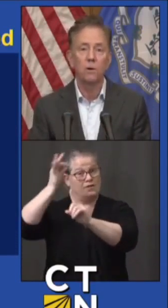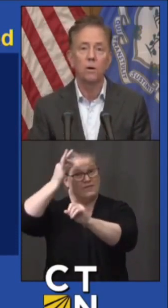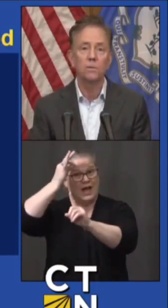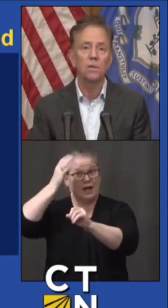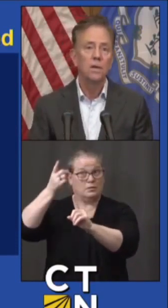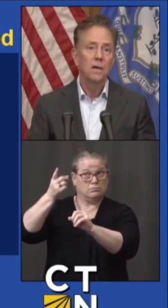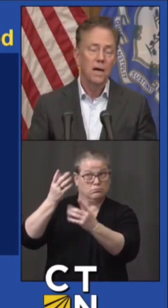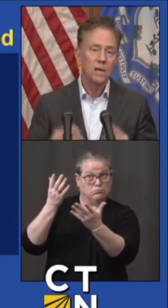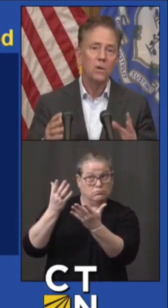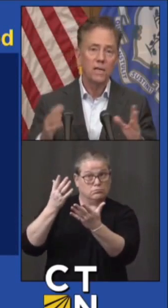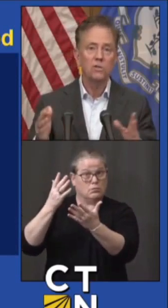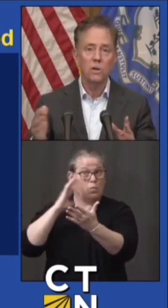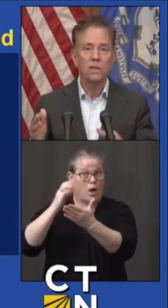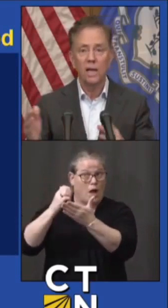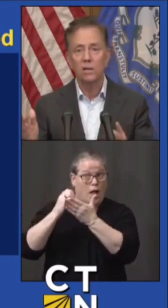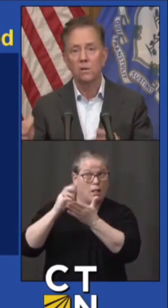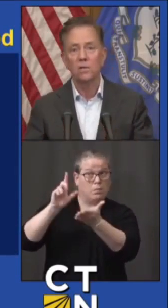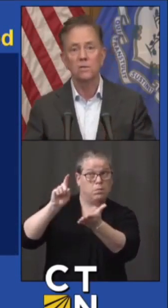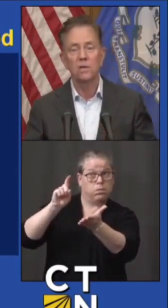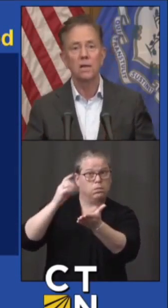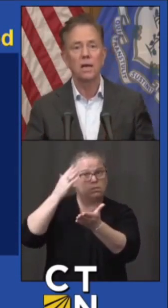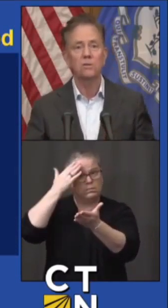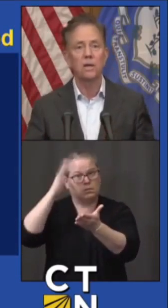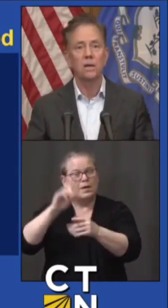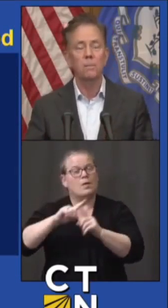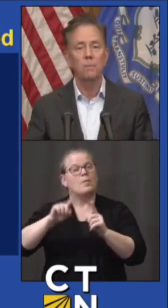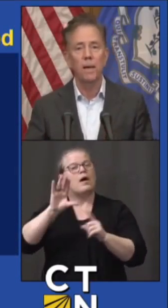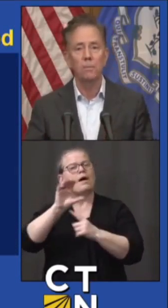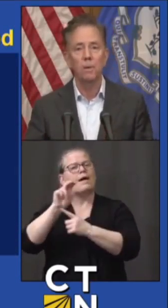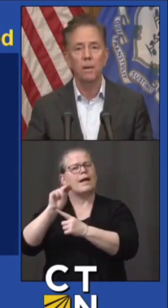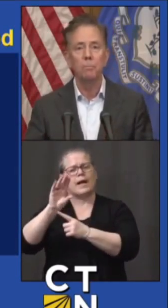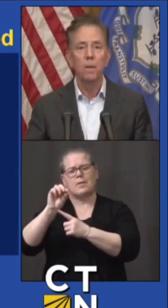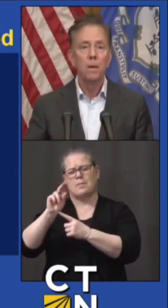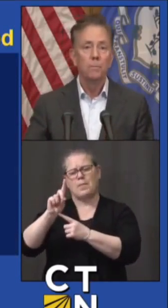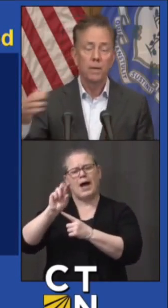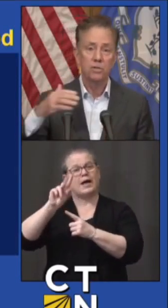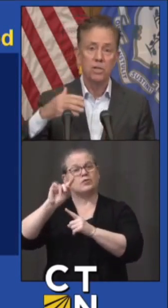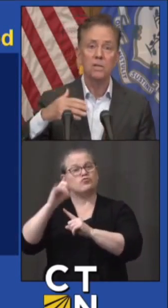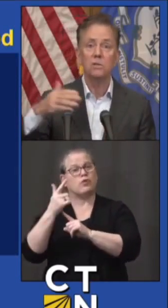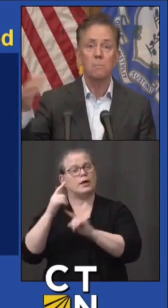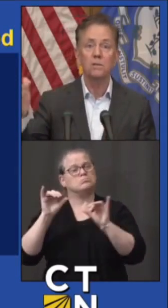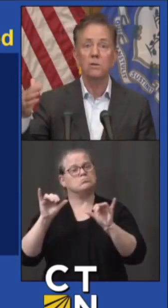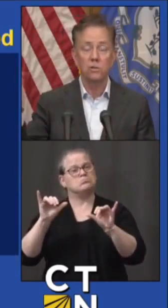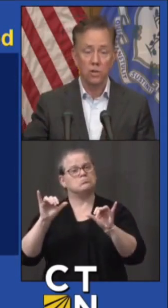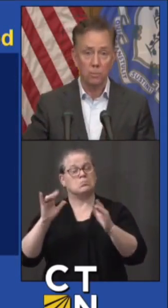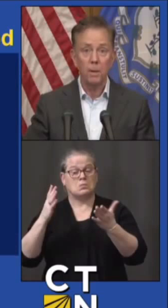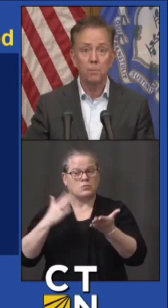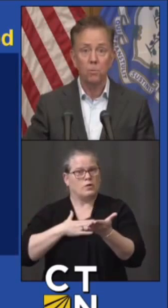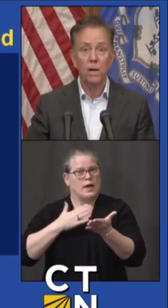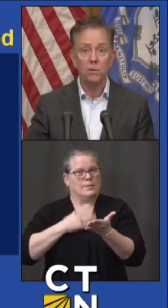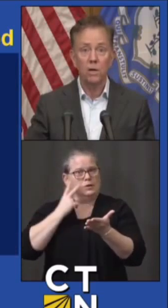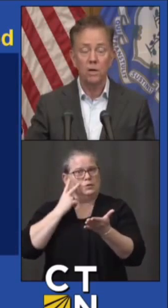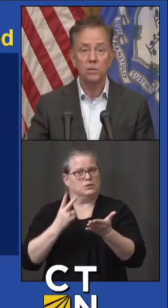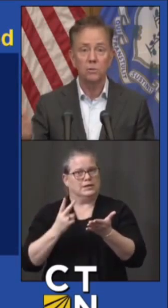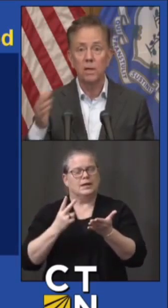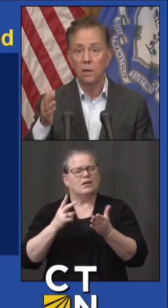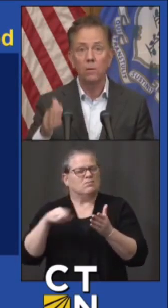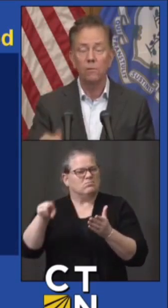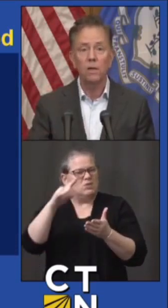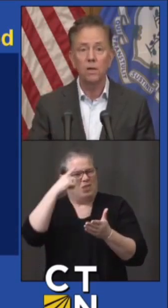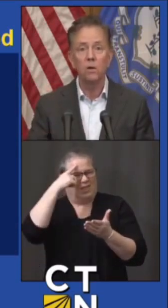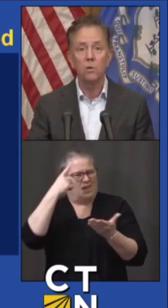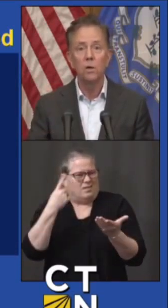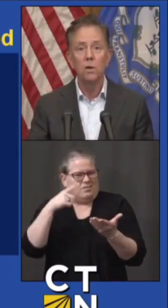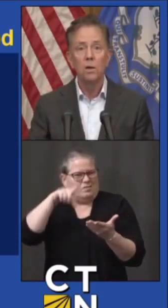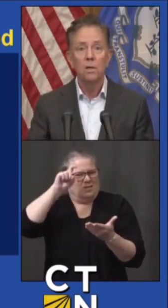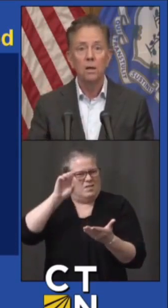ratings affirmed. I know that's sort of technical, and you say, how does that impact me? But it says a message to the people around the country, and